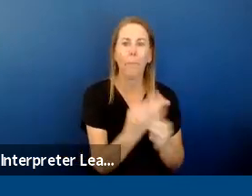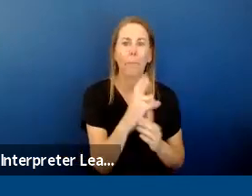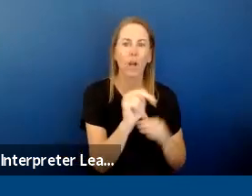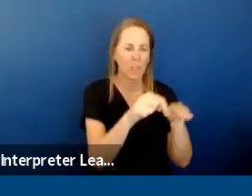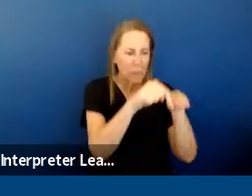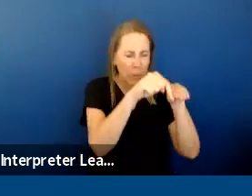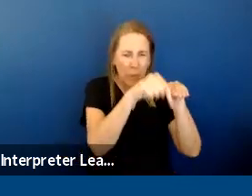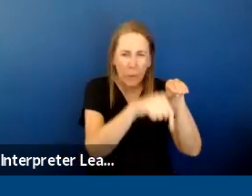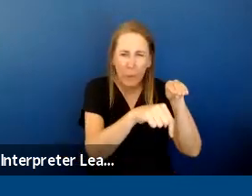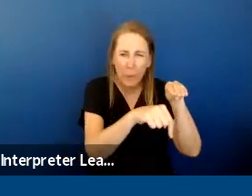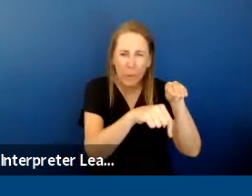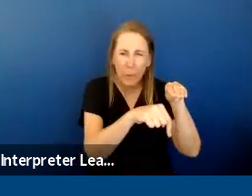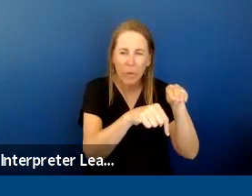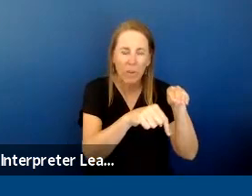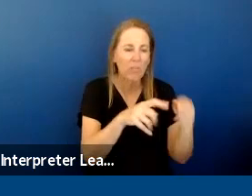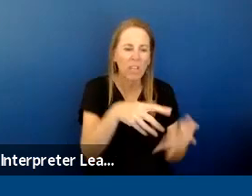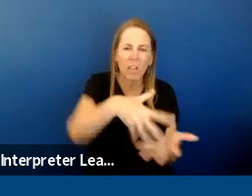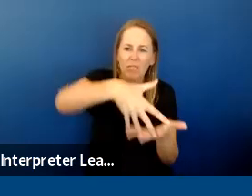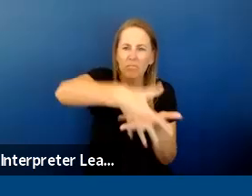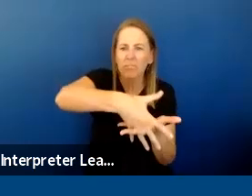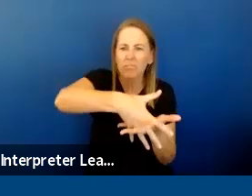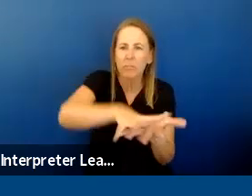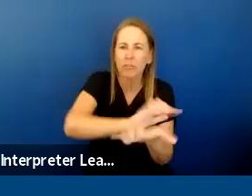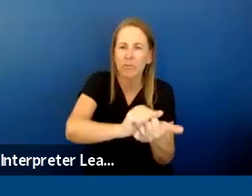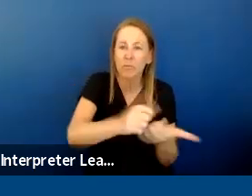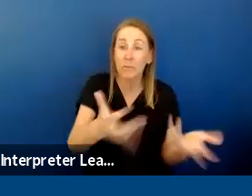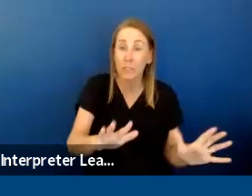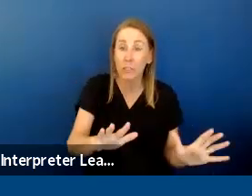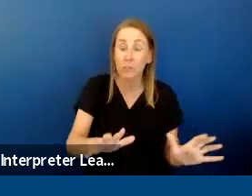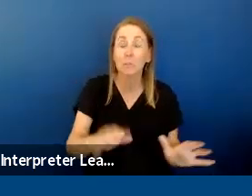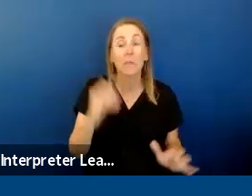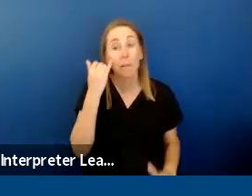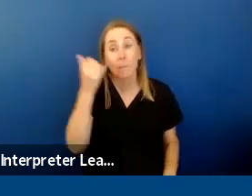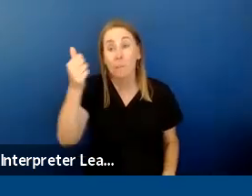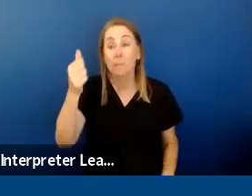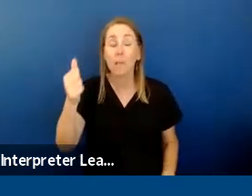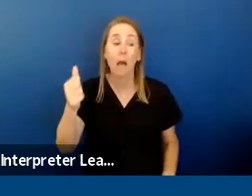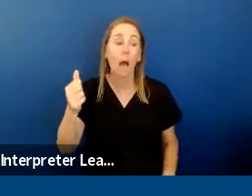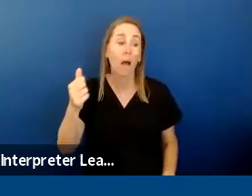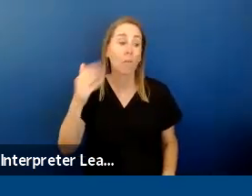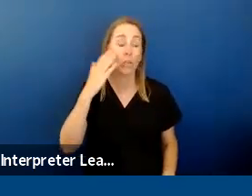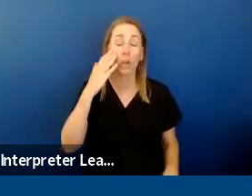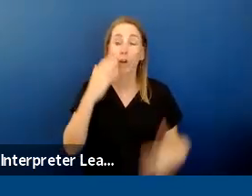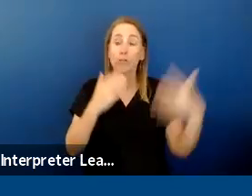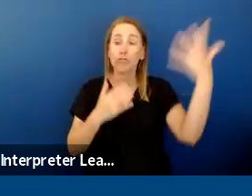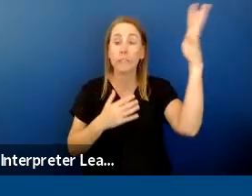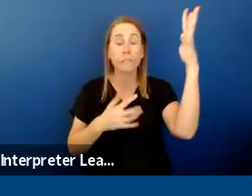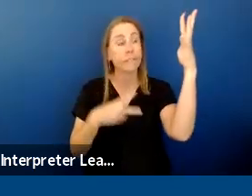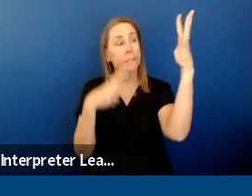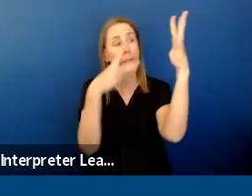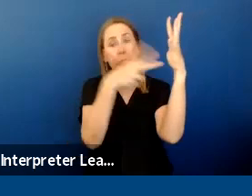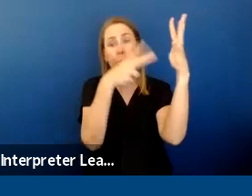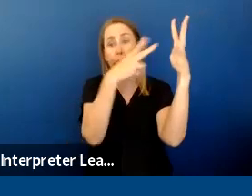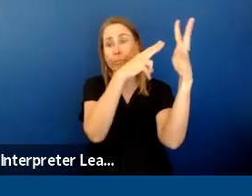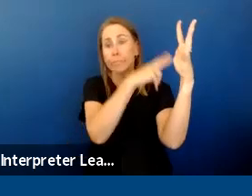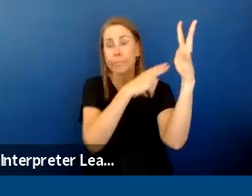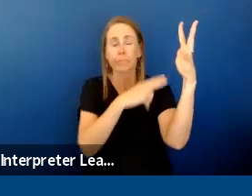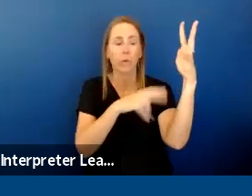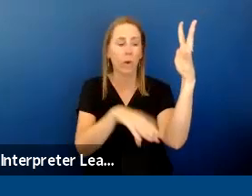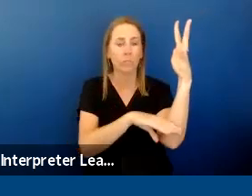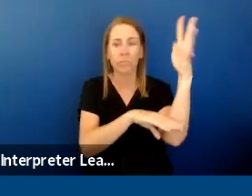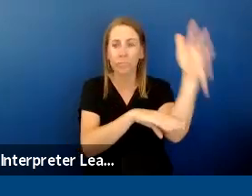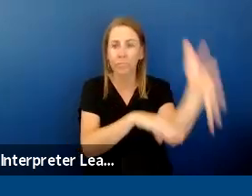we probably are not going to end up having that flood after fire risk. In the cases like this, where maybe you're doing